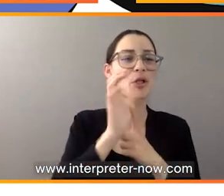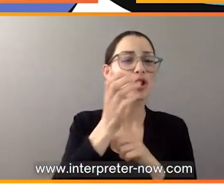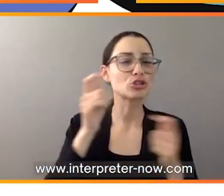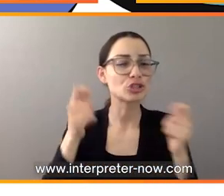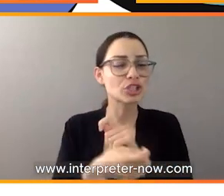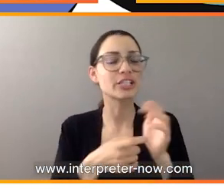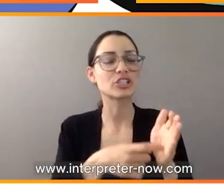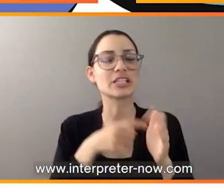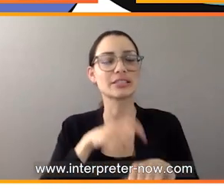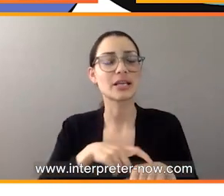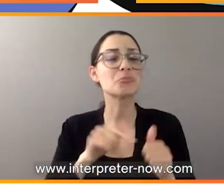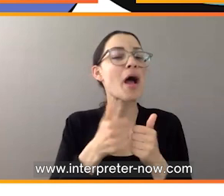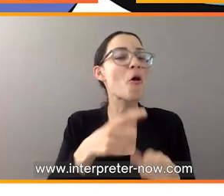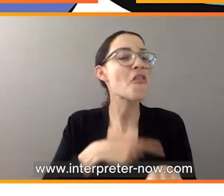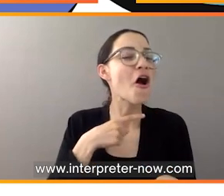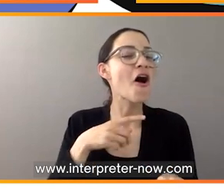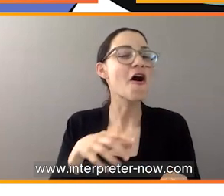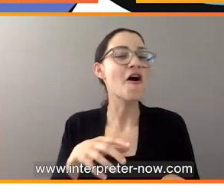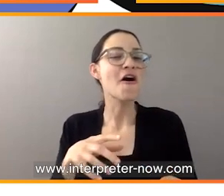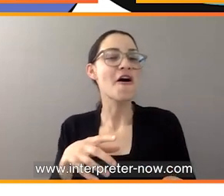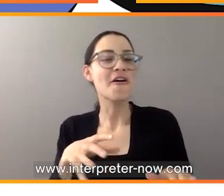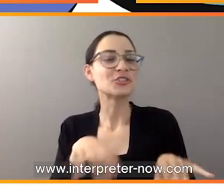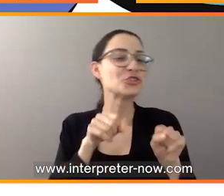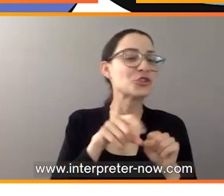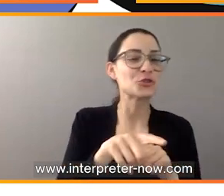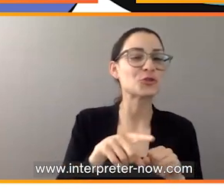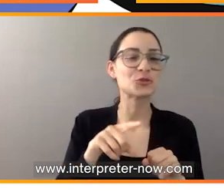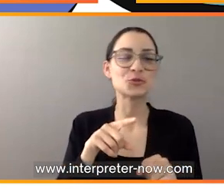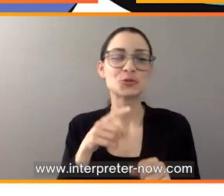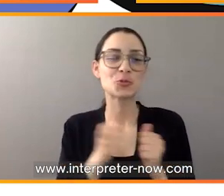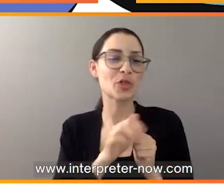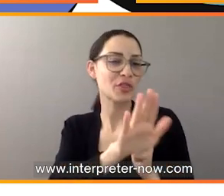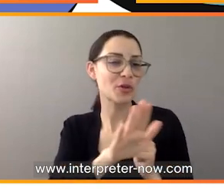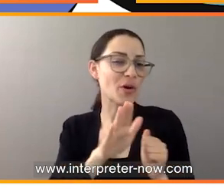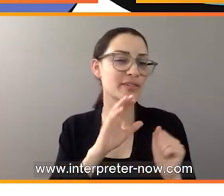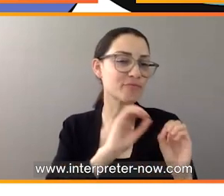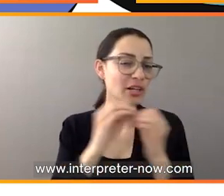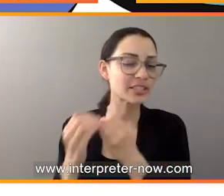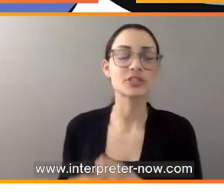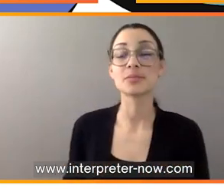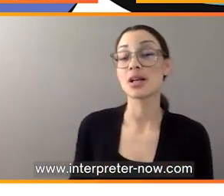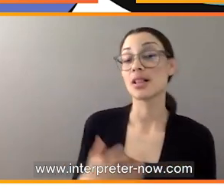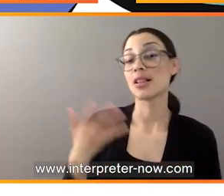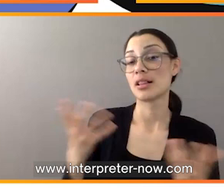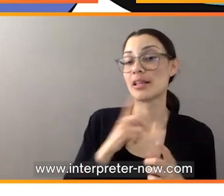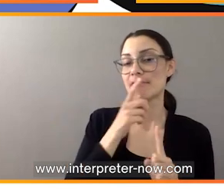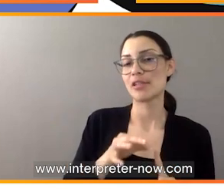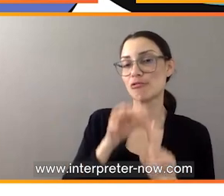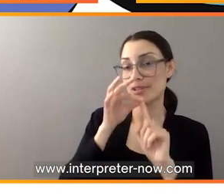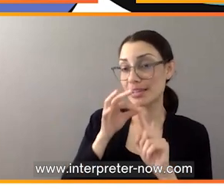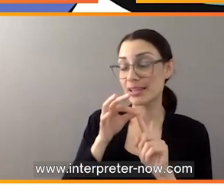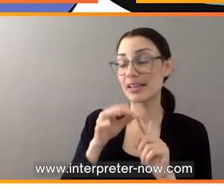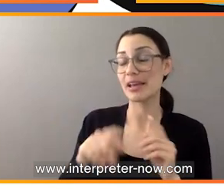right? Culture change takes time. How long did it take to transform these organizations that you were working with? Well, I